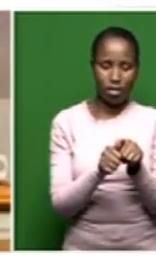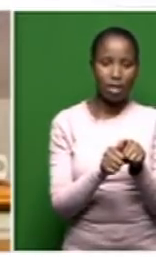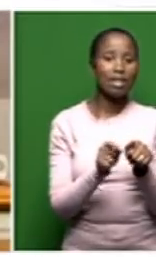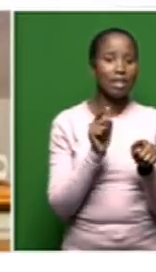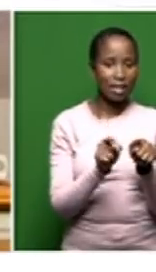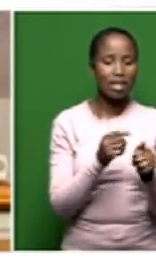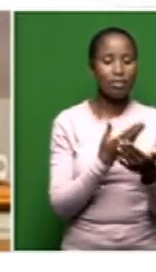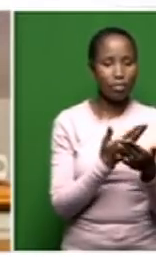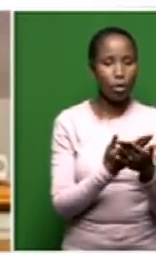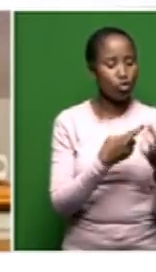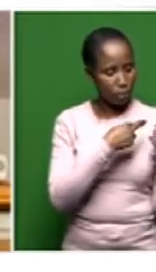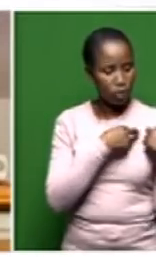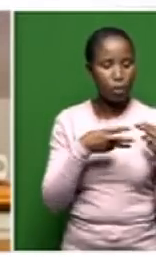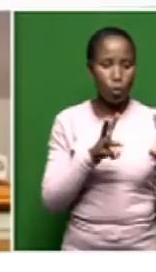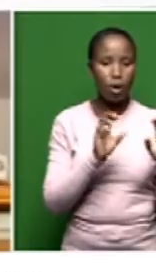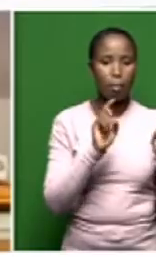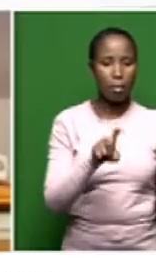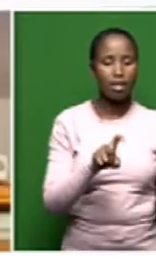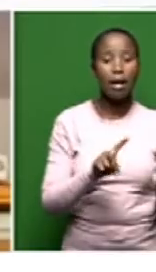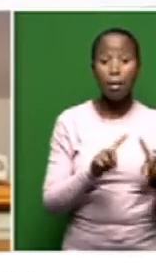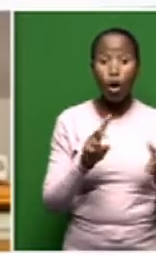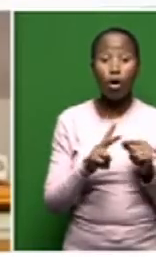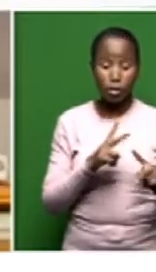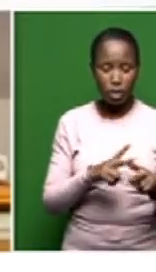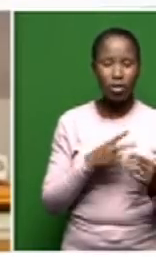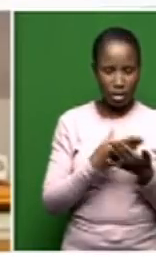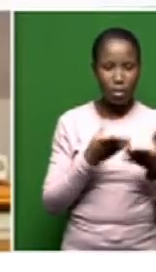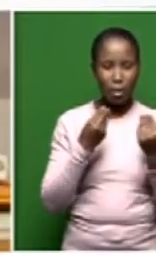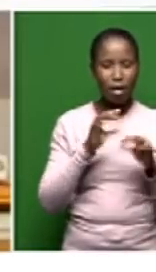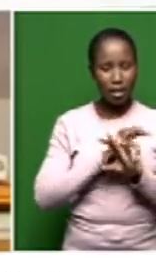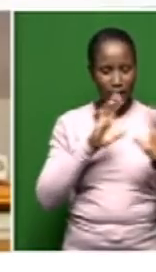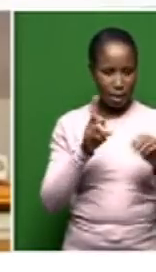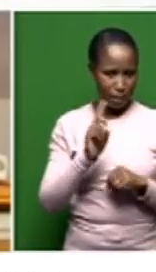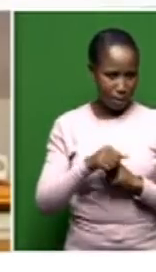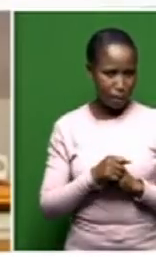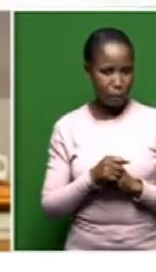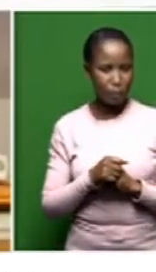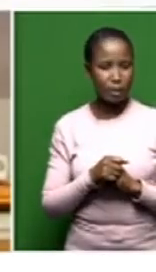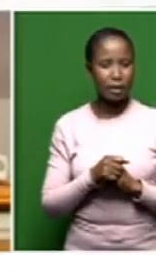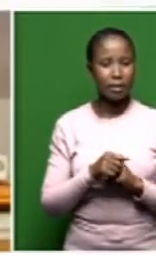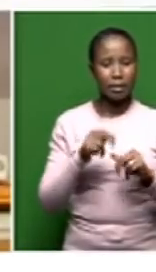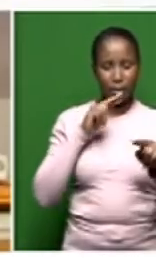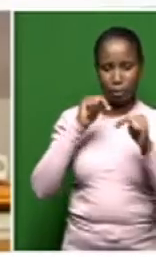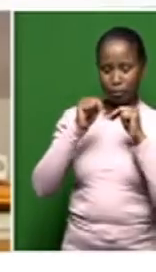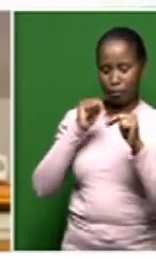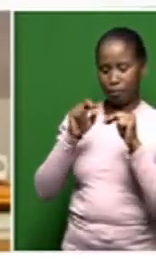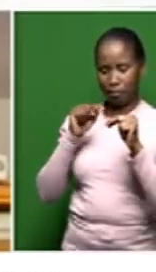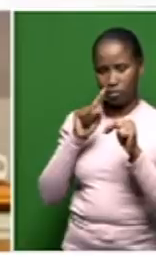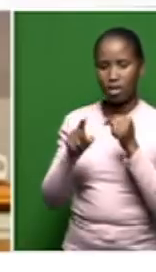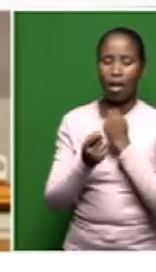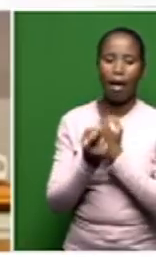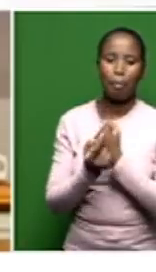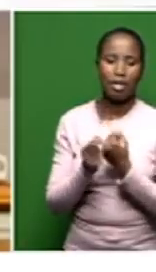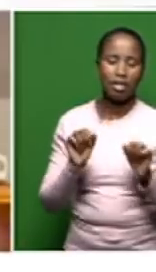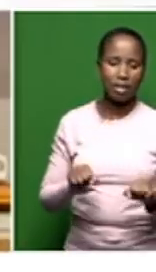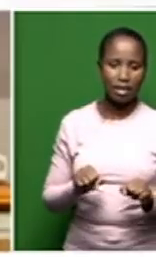a responsible way. Now, normally also it makes sense that normally a dual type of negotiation should happen in a party.